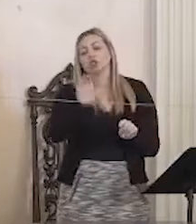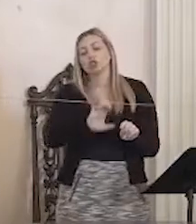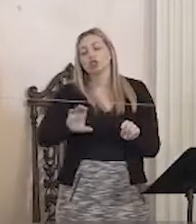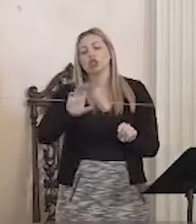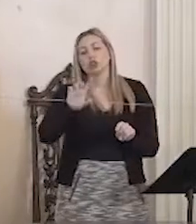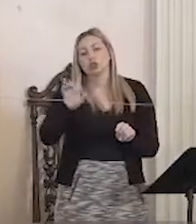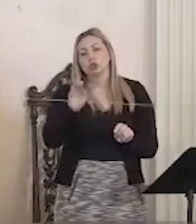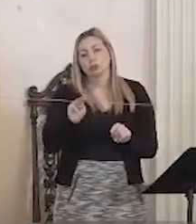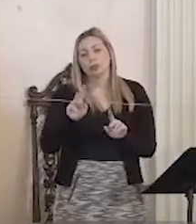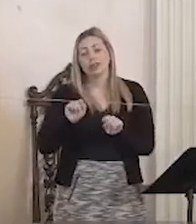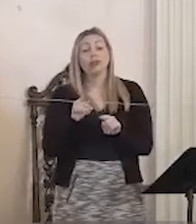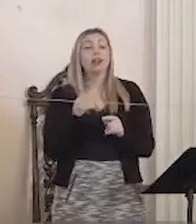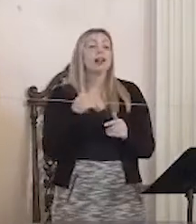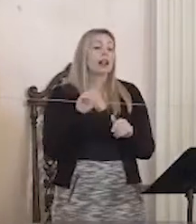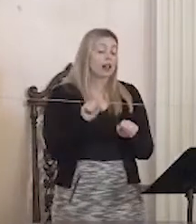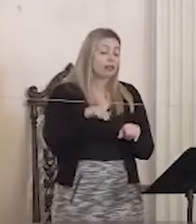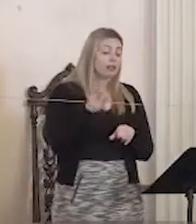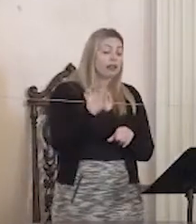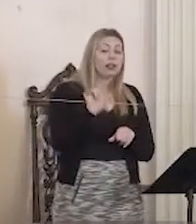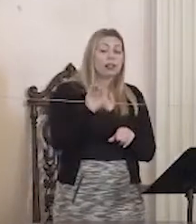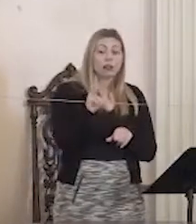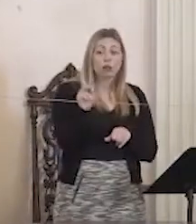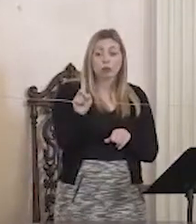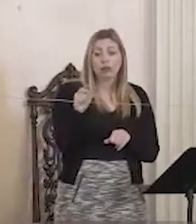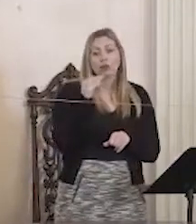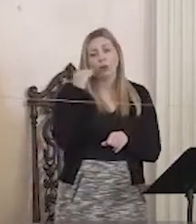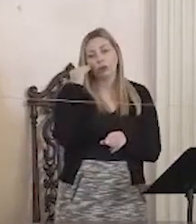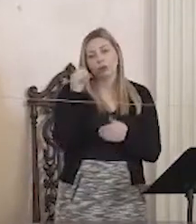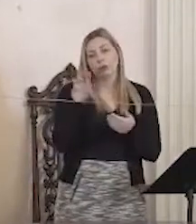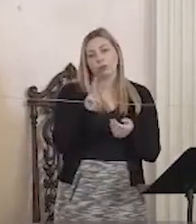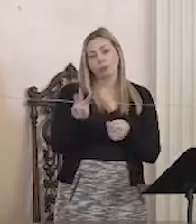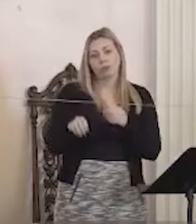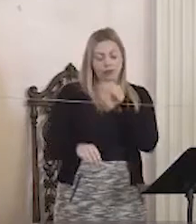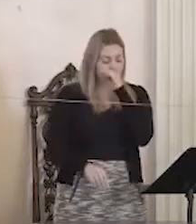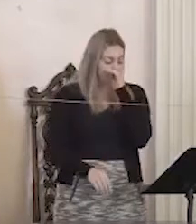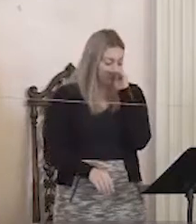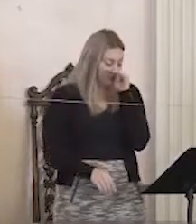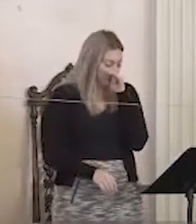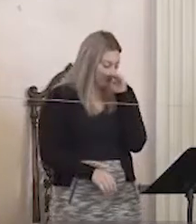attendance. Links to both are found on the homepage.